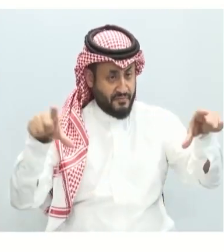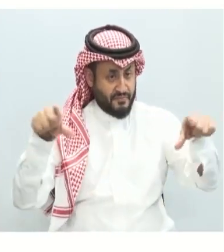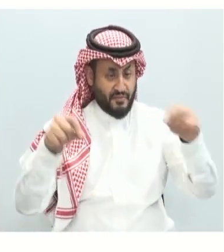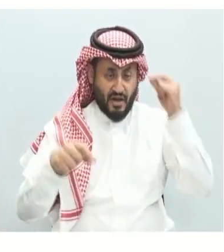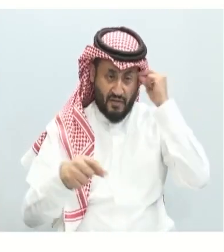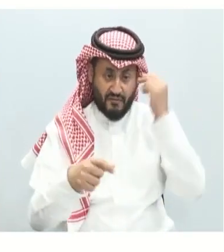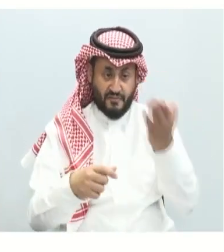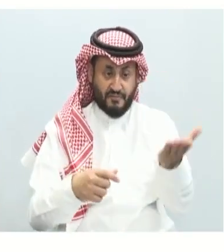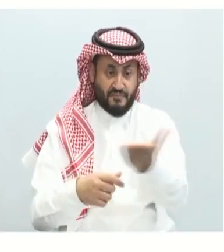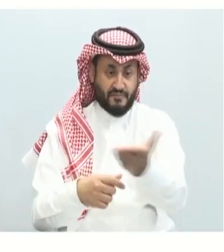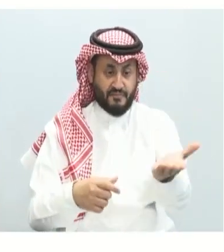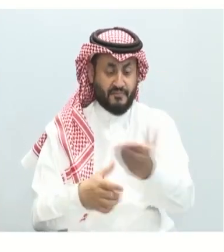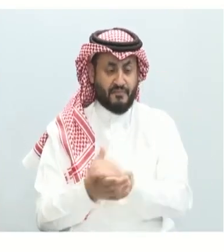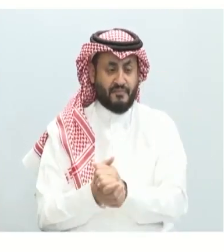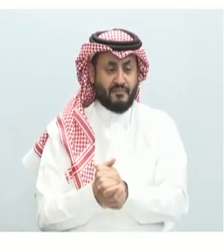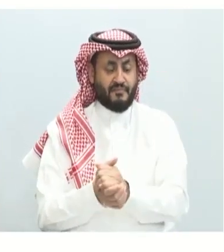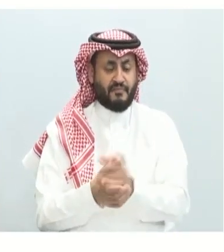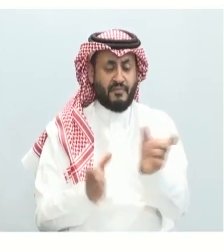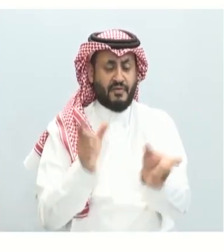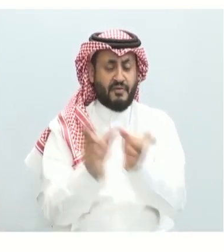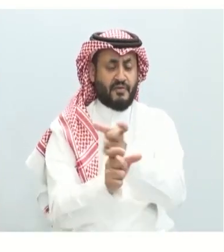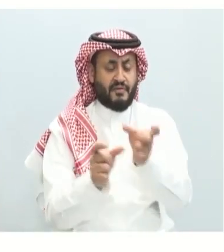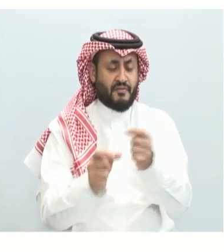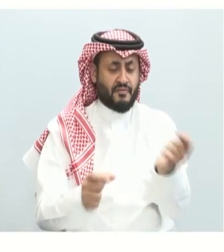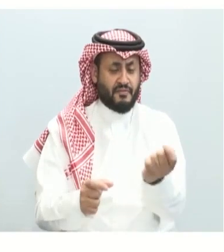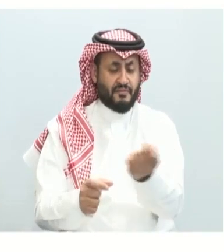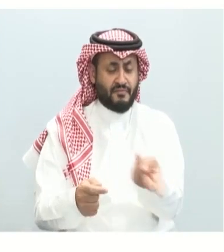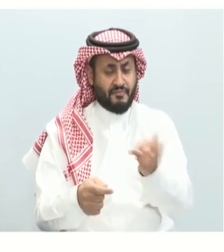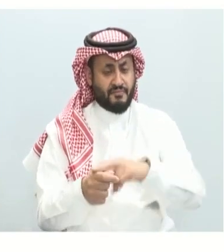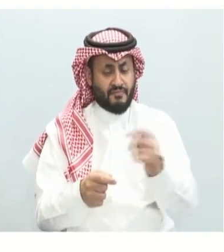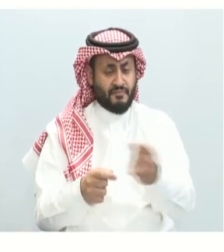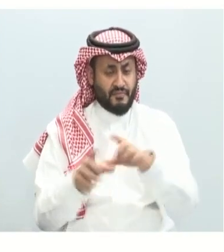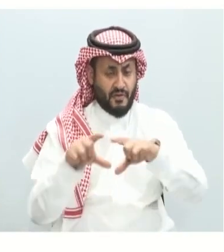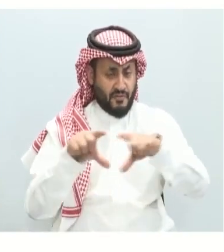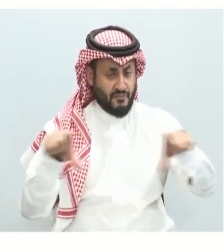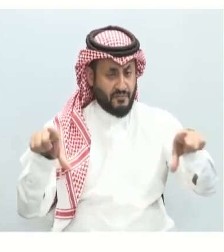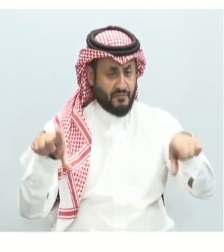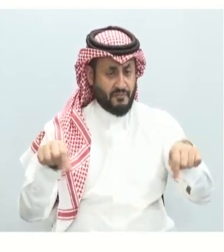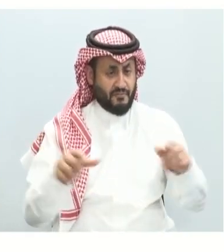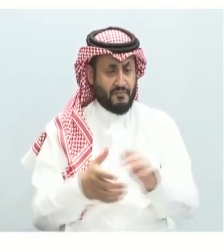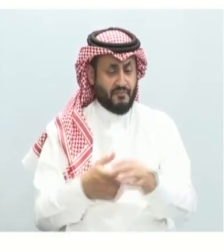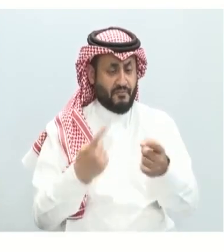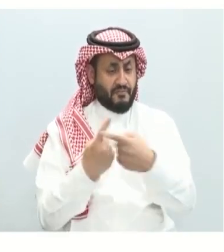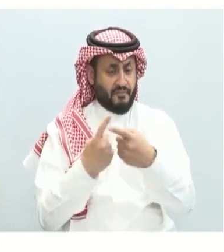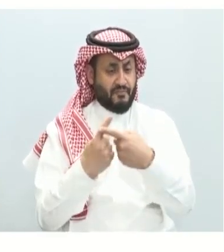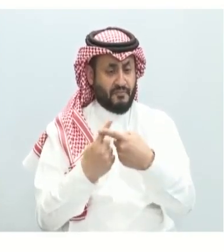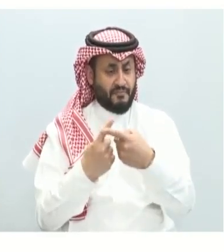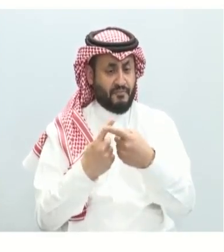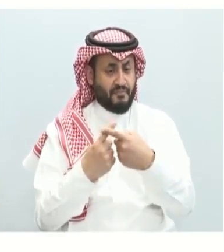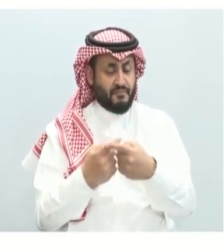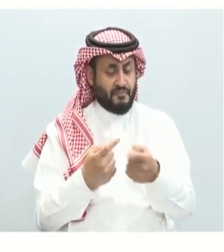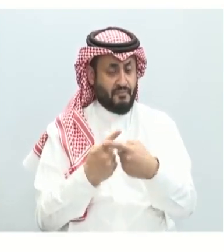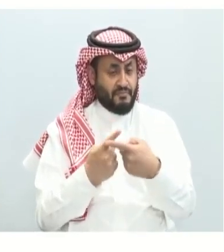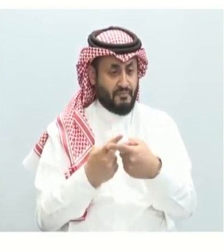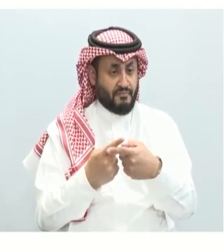this exercise, we said that we need to unscramble the words and write a full sentence, begin with a capital